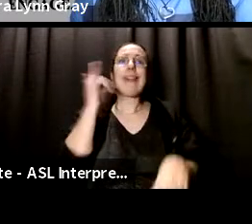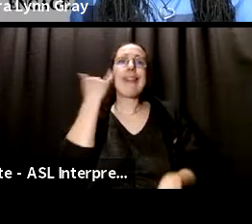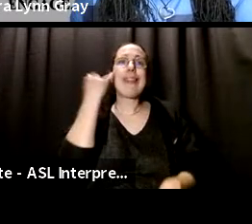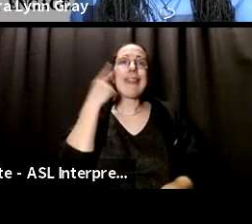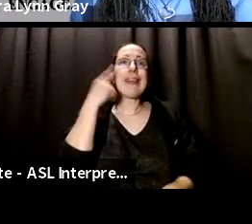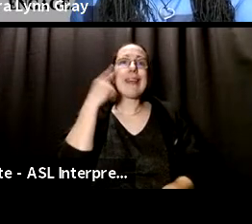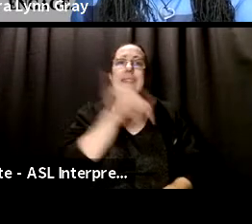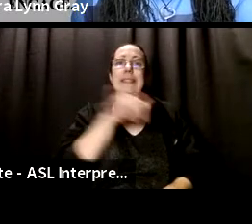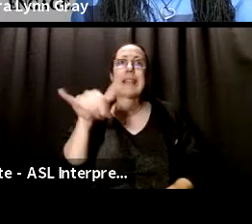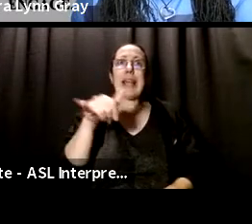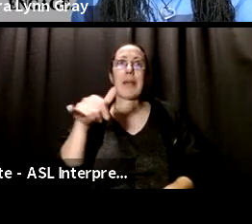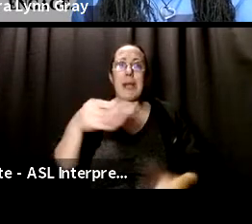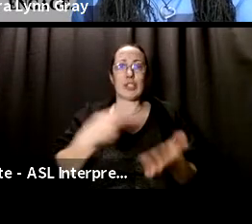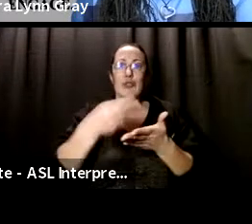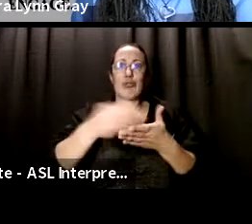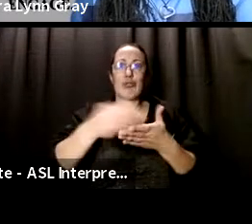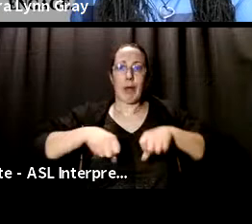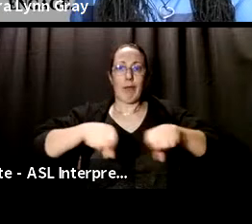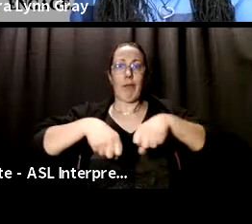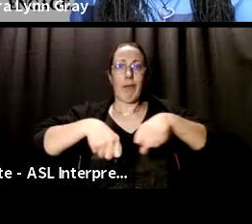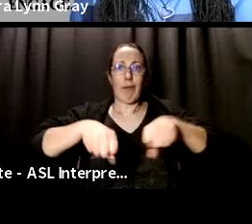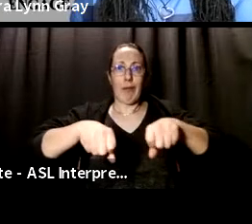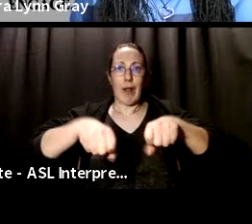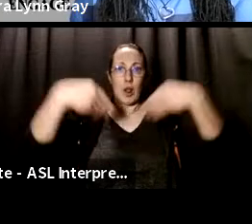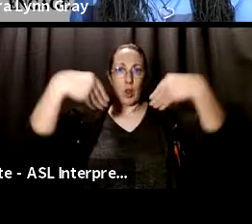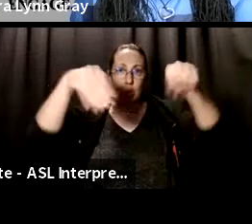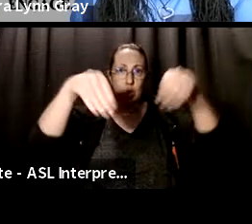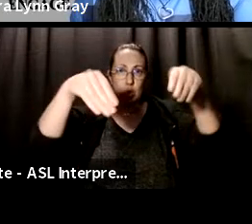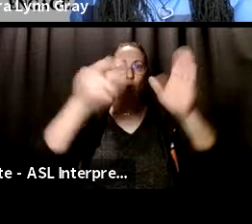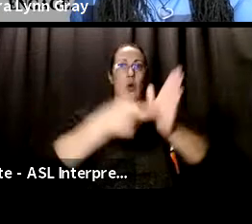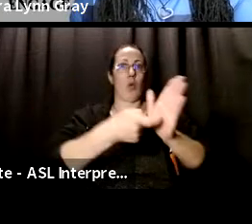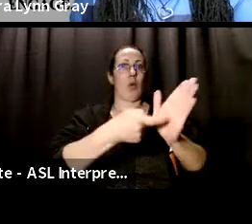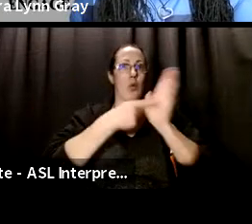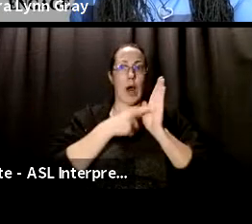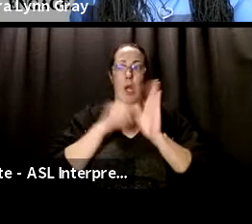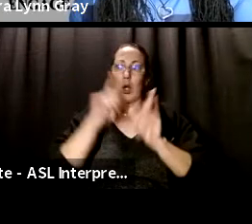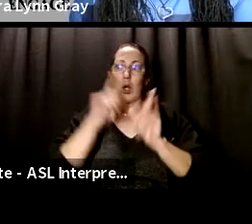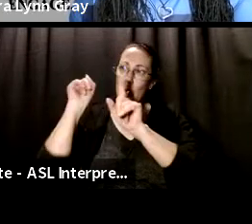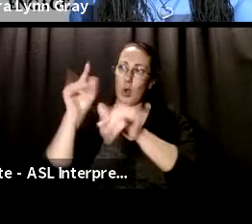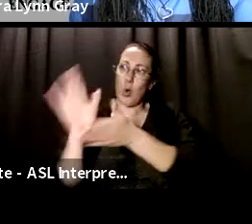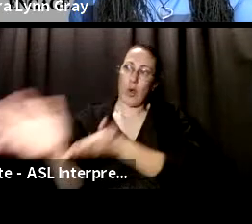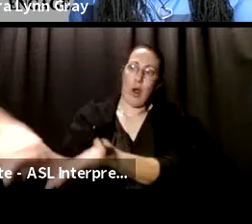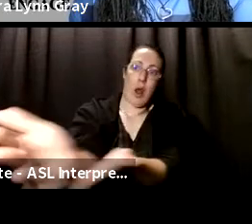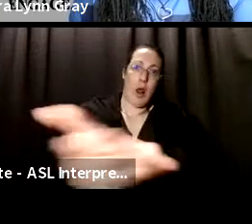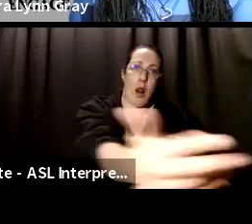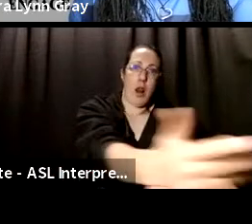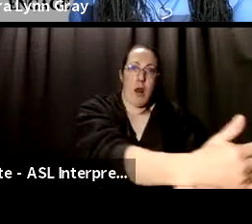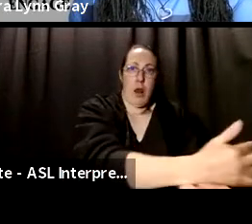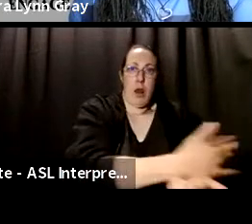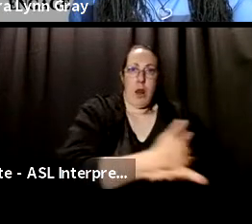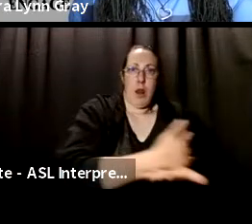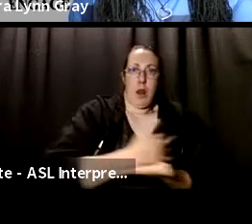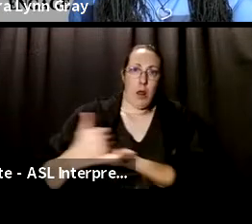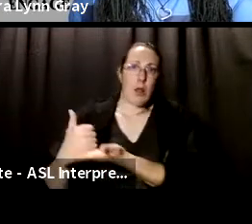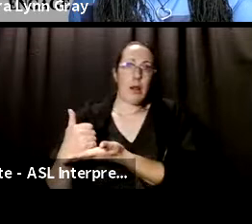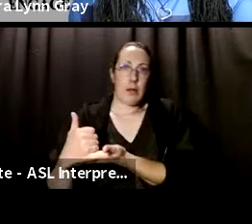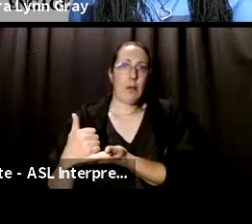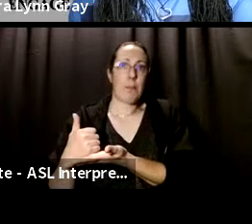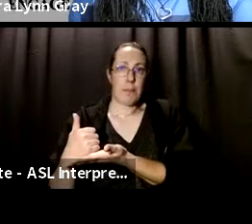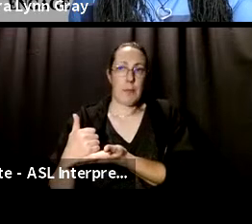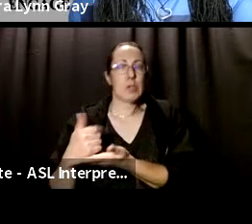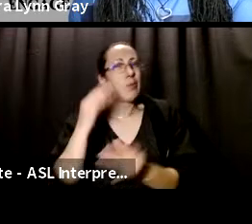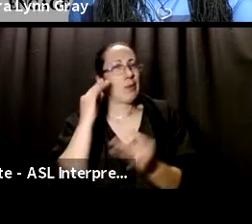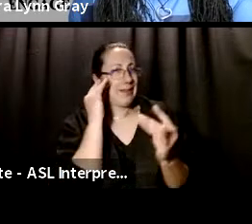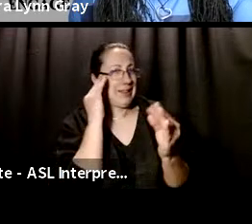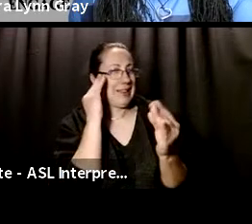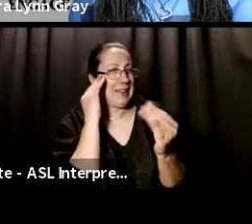carts, where we require the store to go collect their shopping carts across the city. So just think through some of the implications